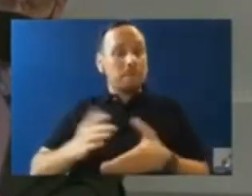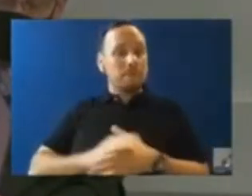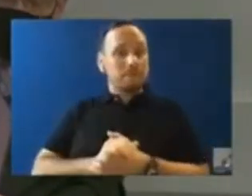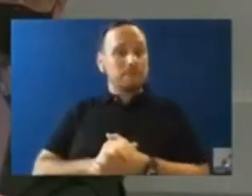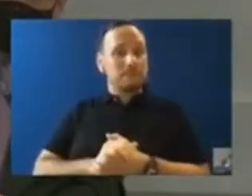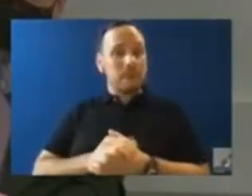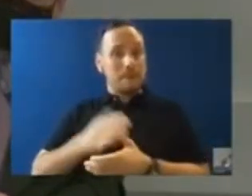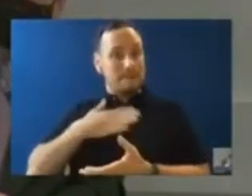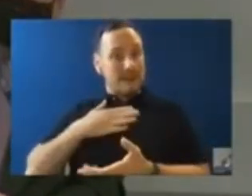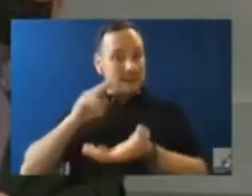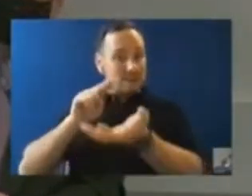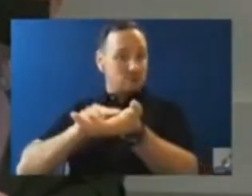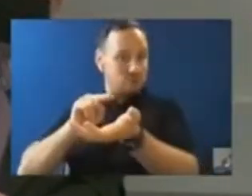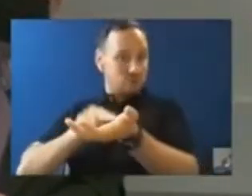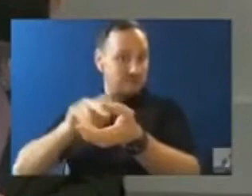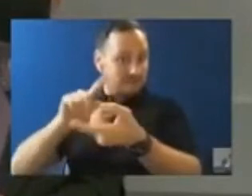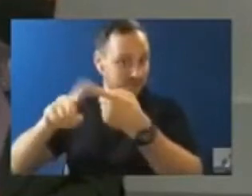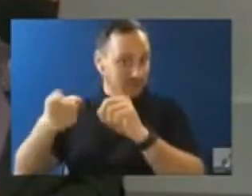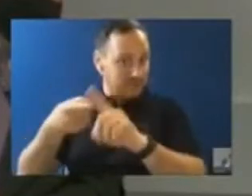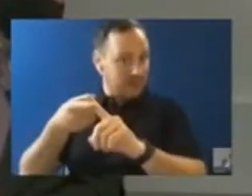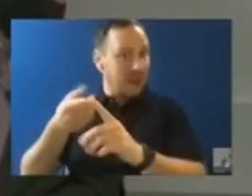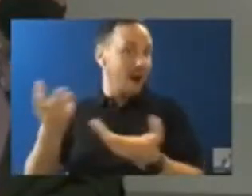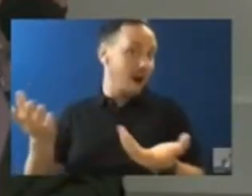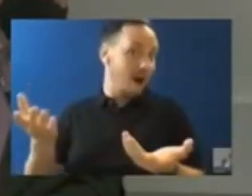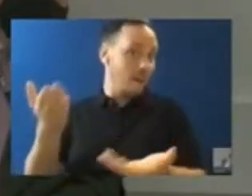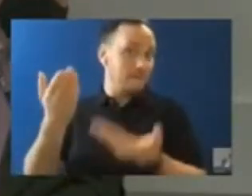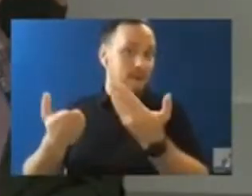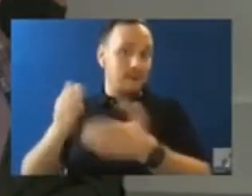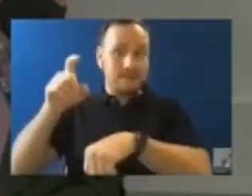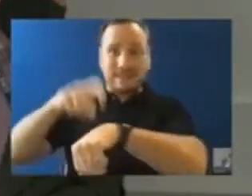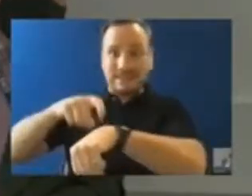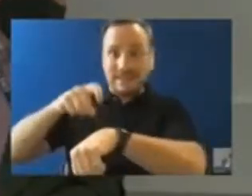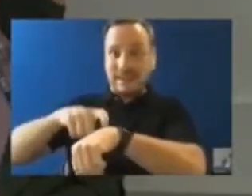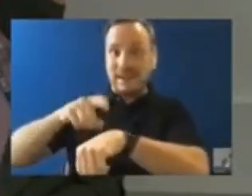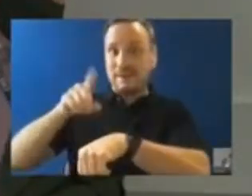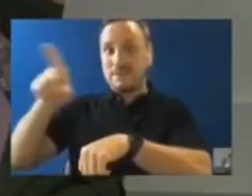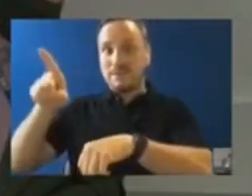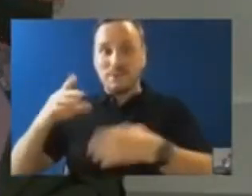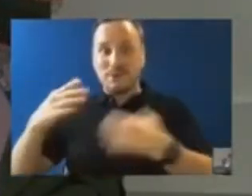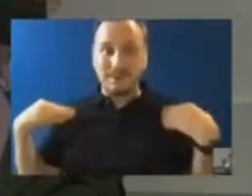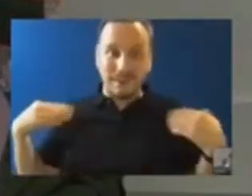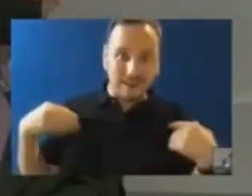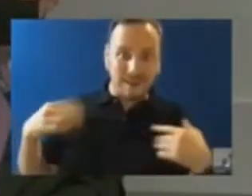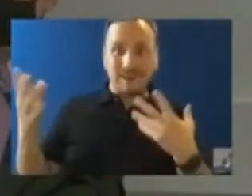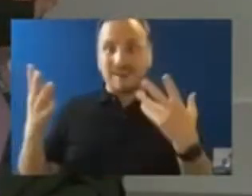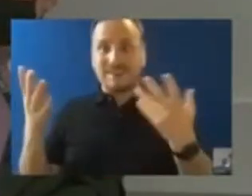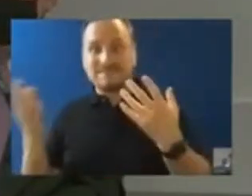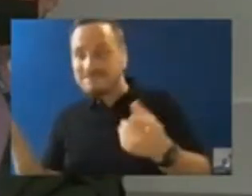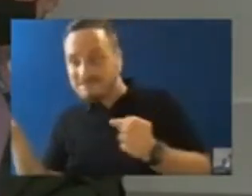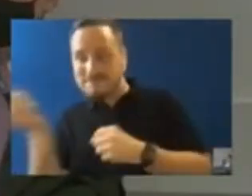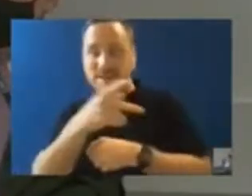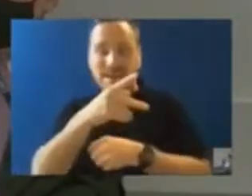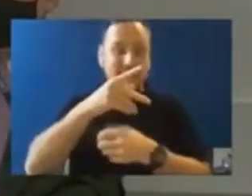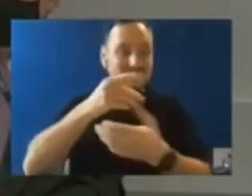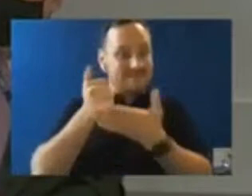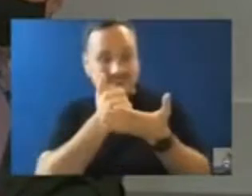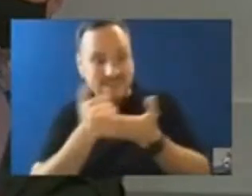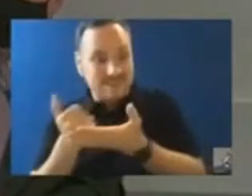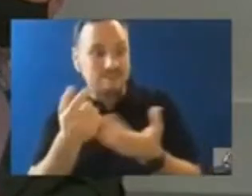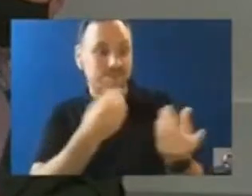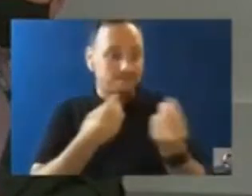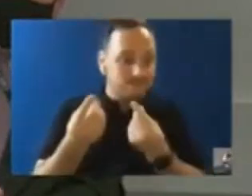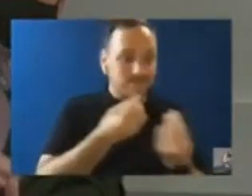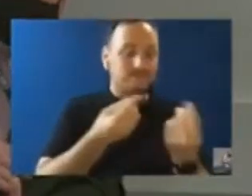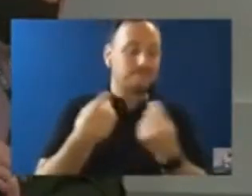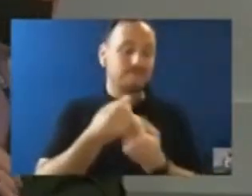watching, this might be the time to dust off To your jump back in the your game. clogs and come back in. Okay. All right, thank